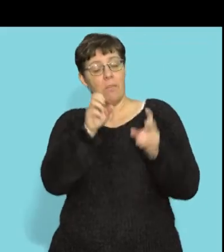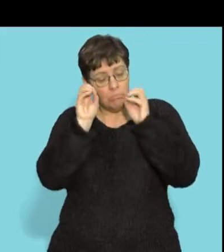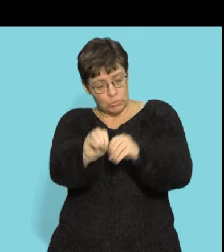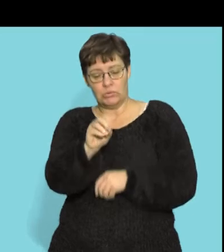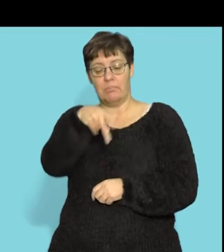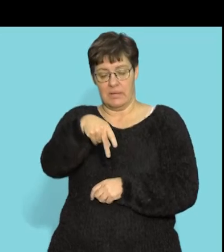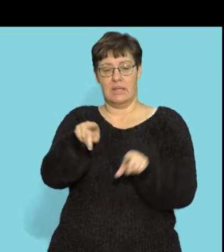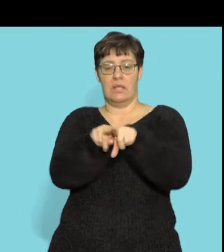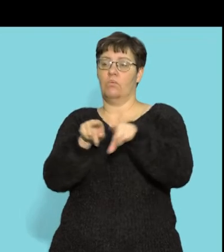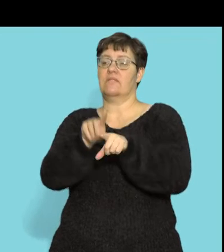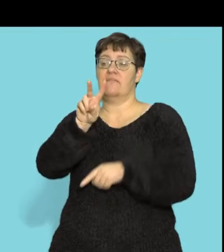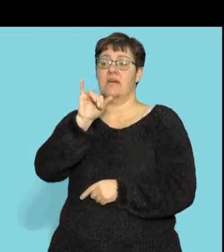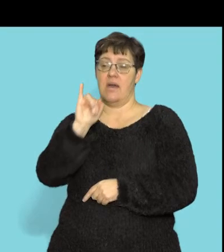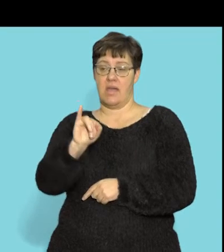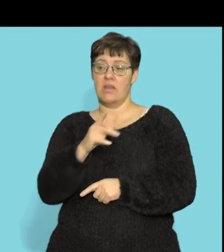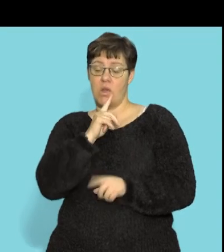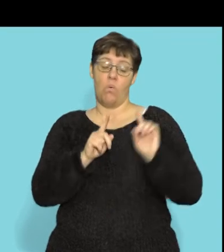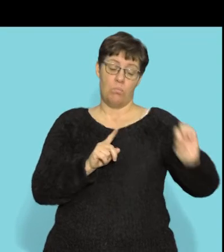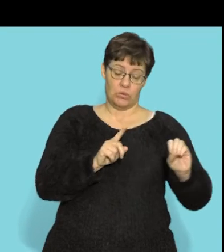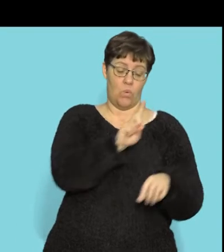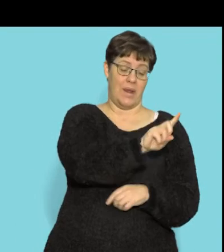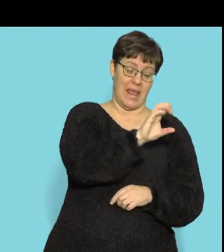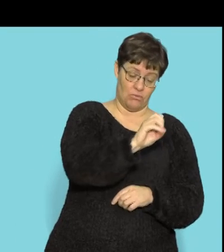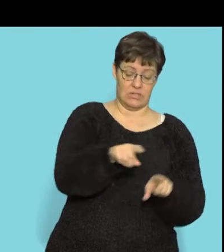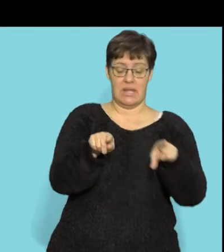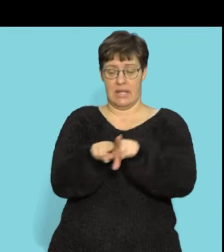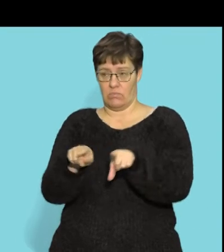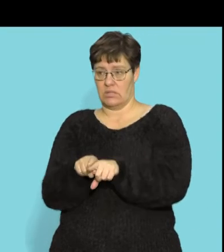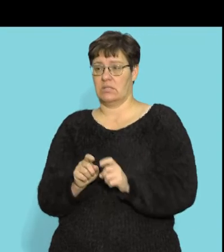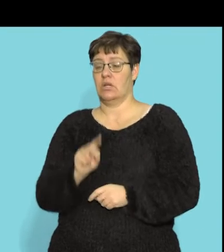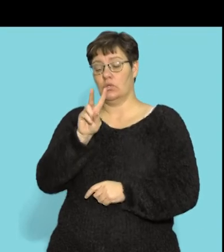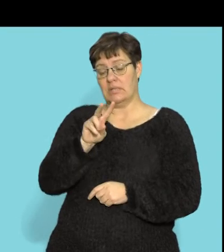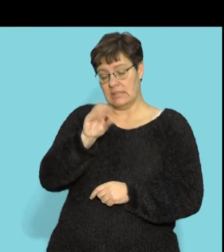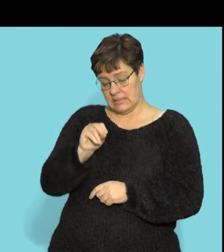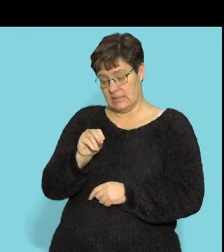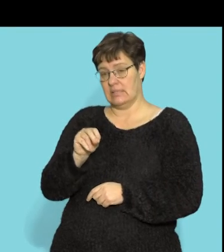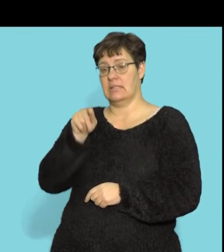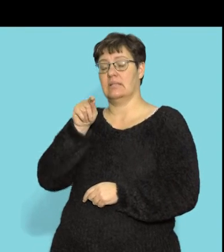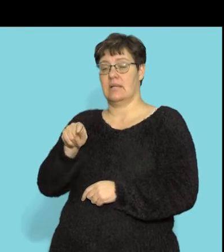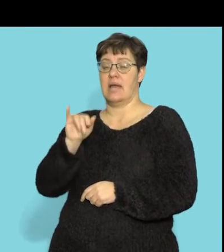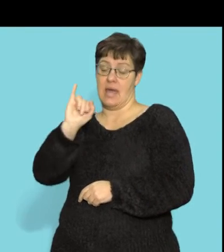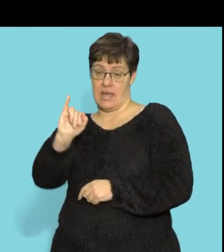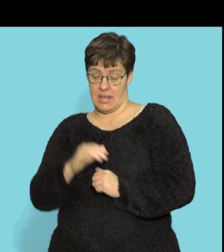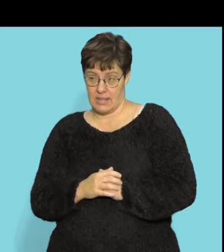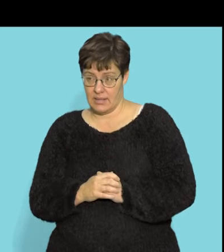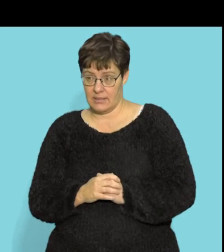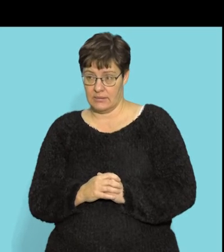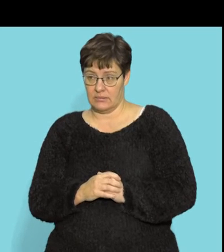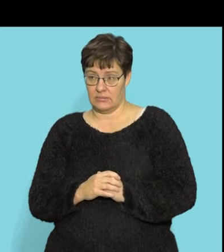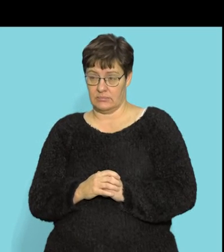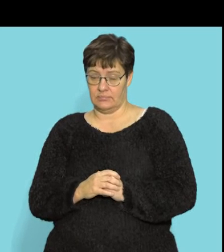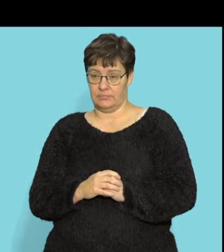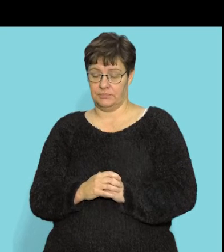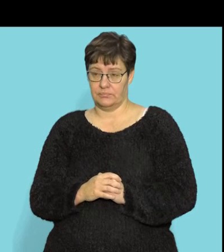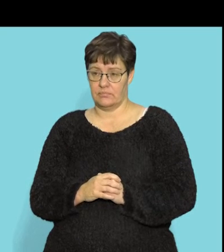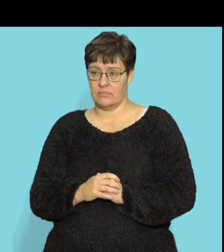P, which is 100 watts, okay, is equals to the voltage, which is what, 20 volts. Then we're